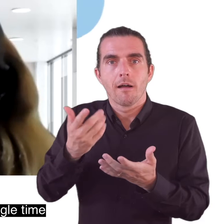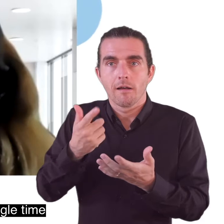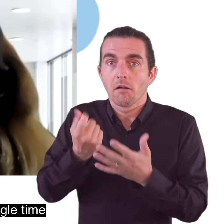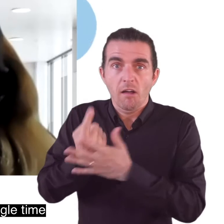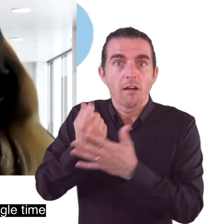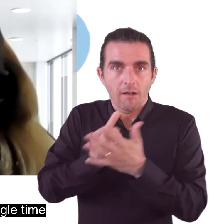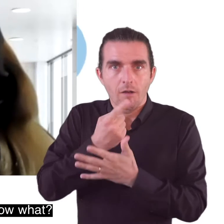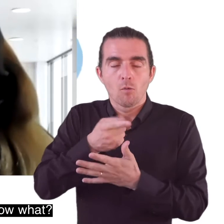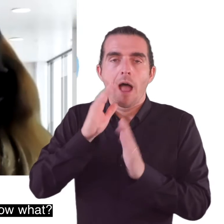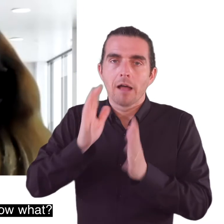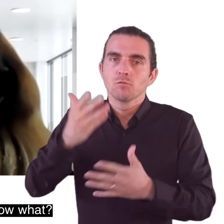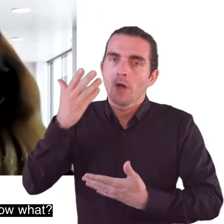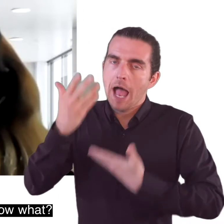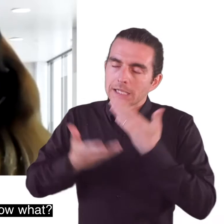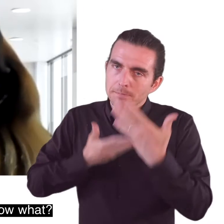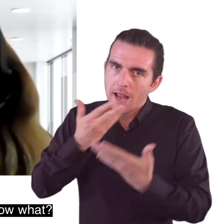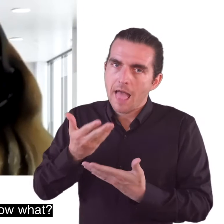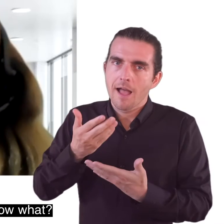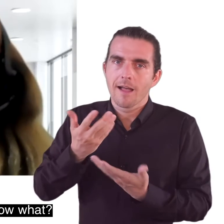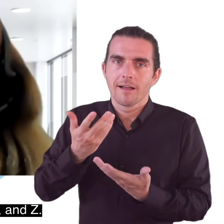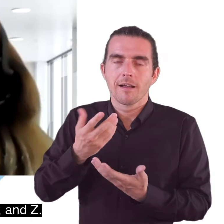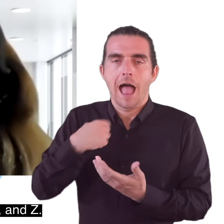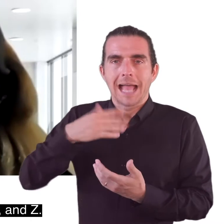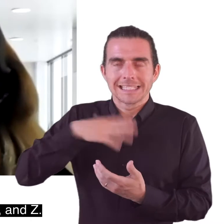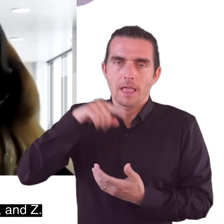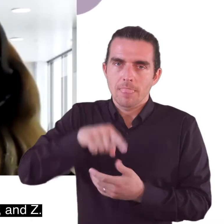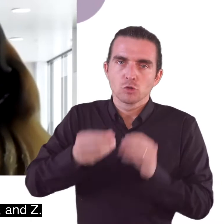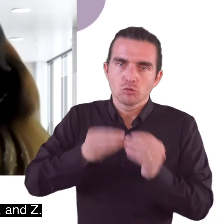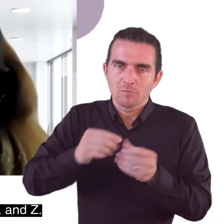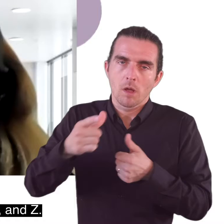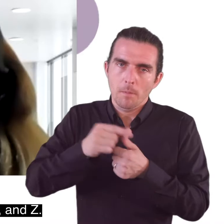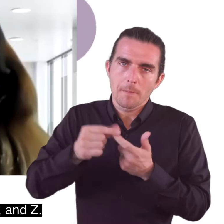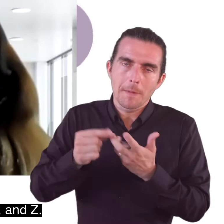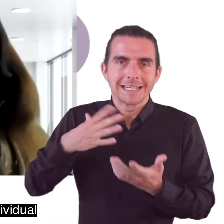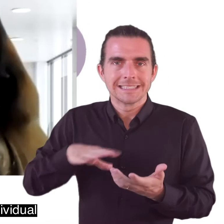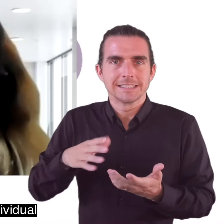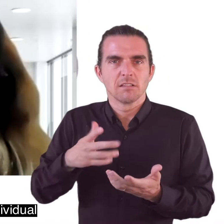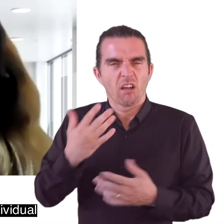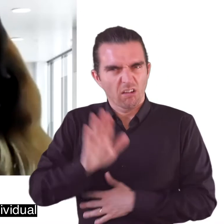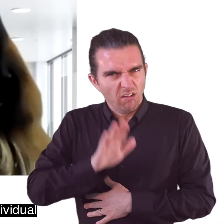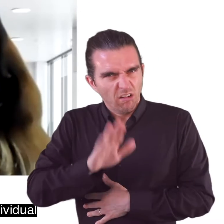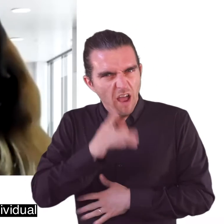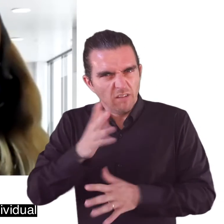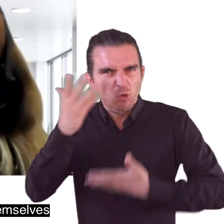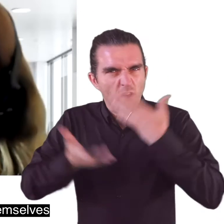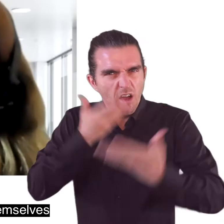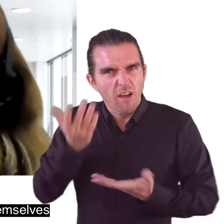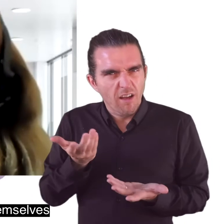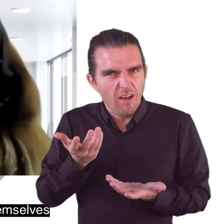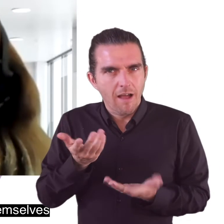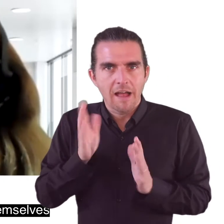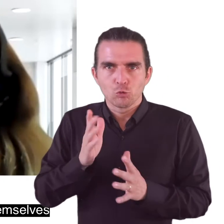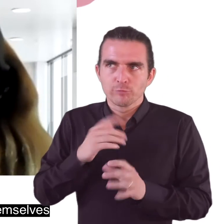out every single time to have to explain, do you know what? I need the software for X, Y, and Z. And that burden on the individual to